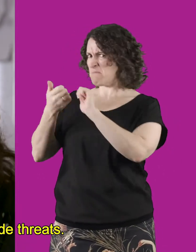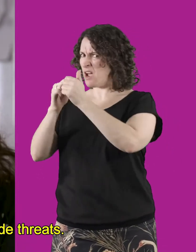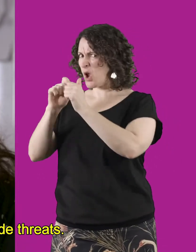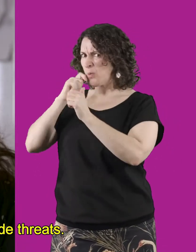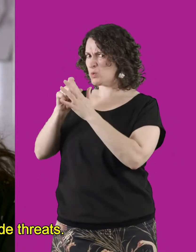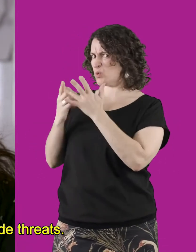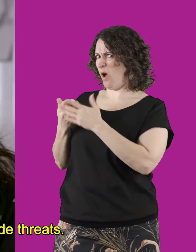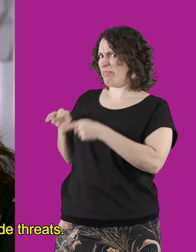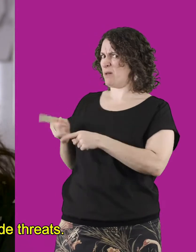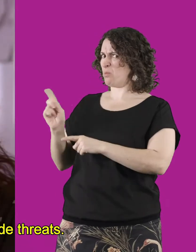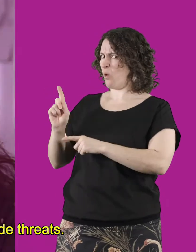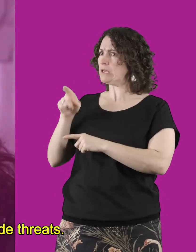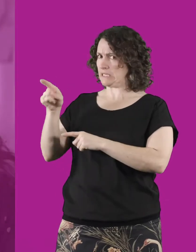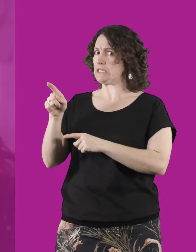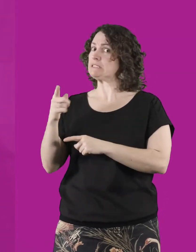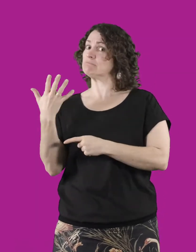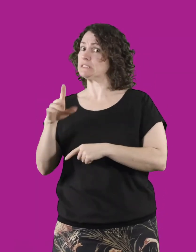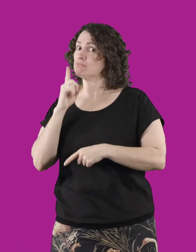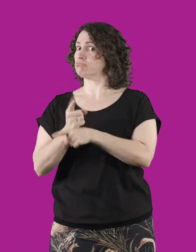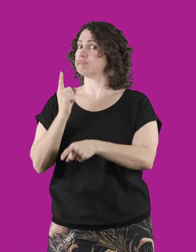because he had made threats.